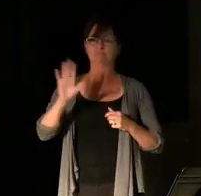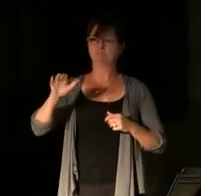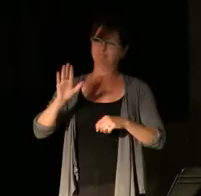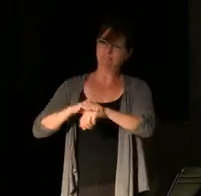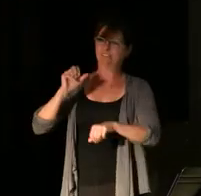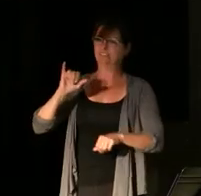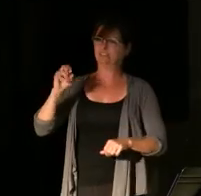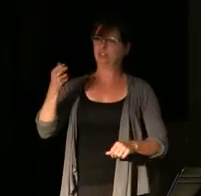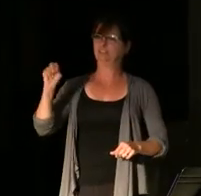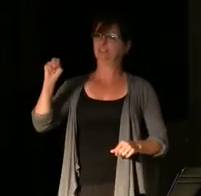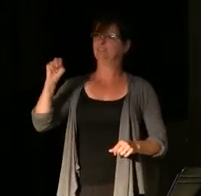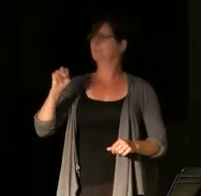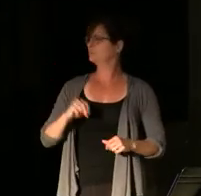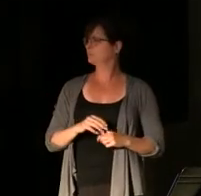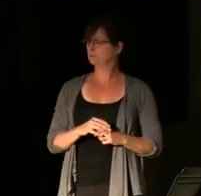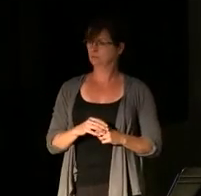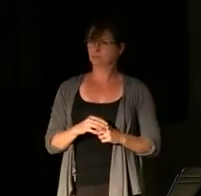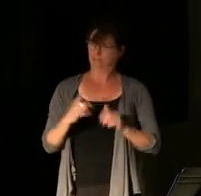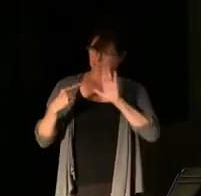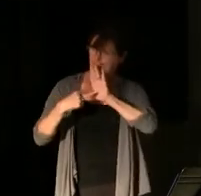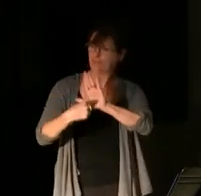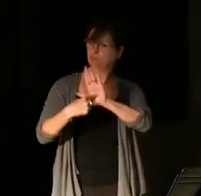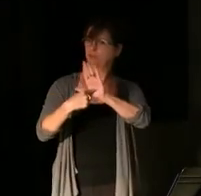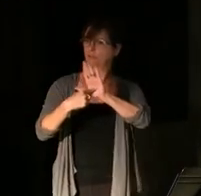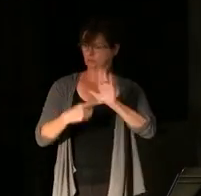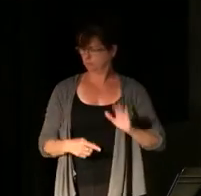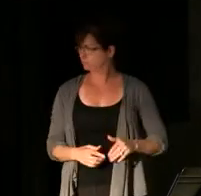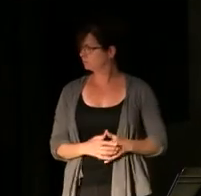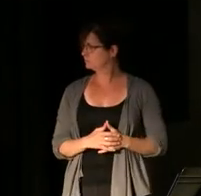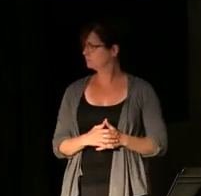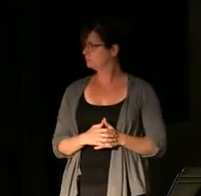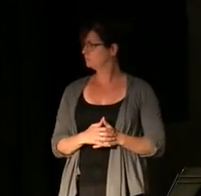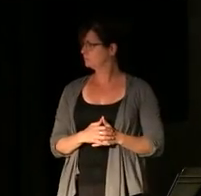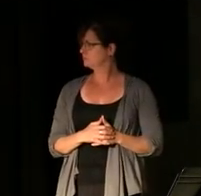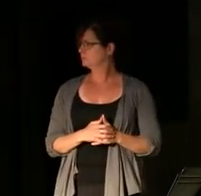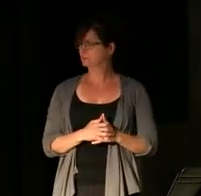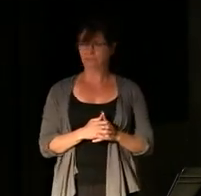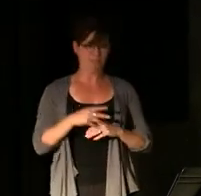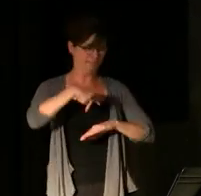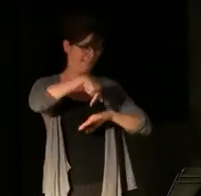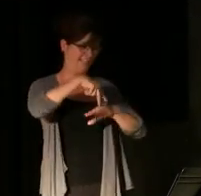Johnson, let's demonstrate. I'm right beside you.